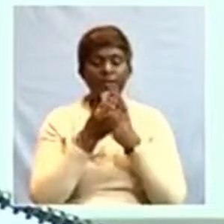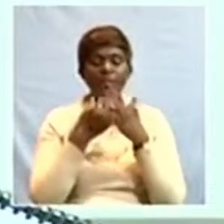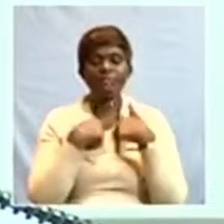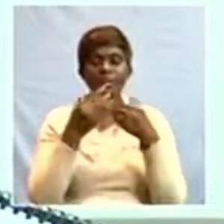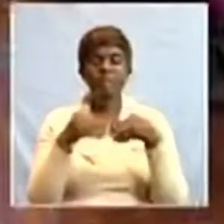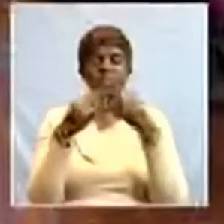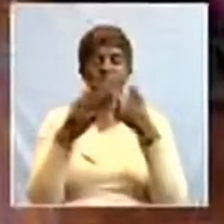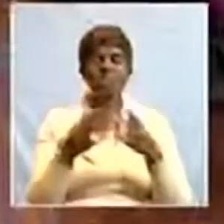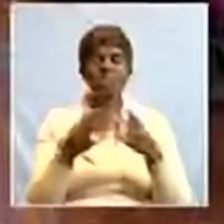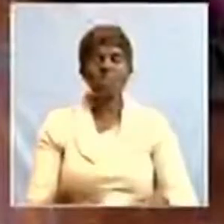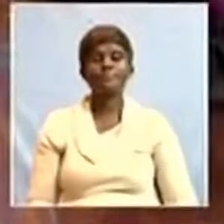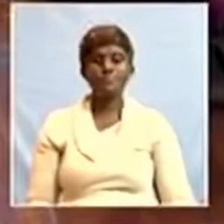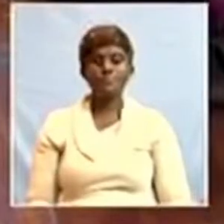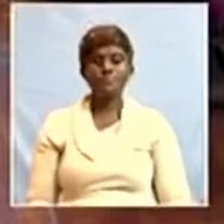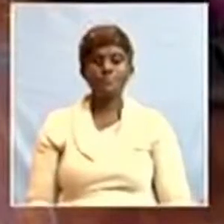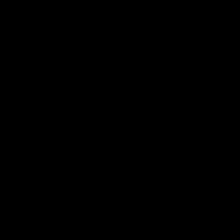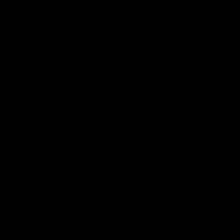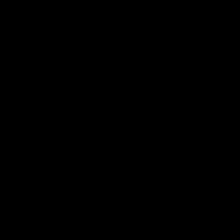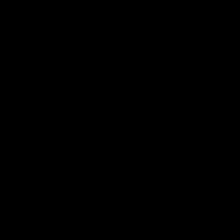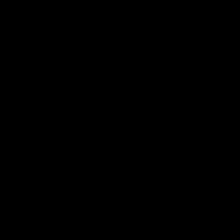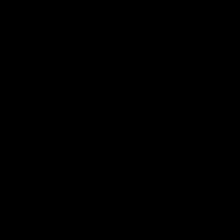submit.